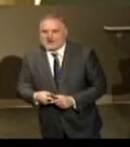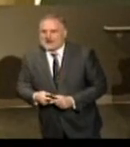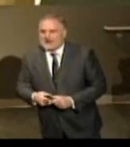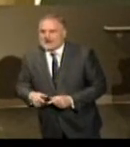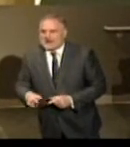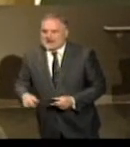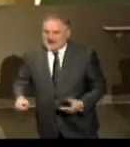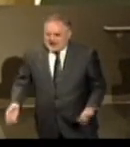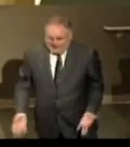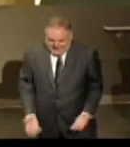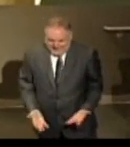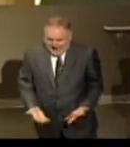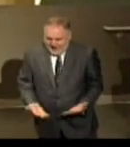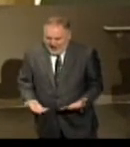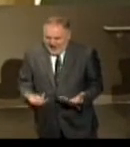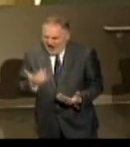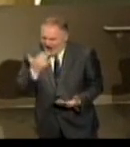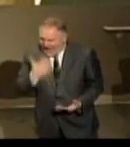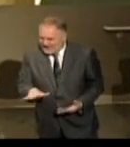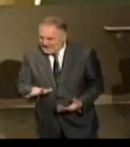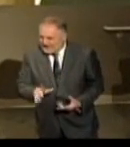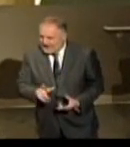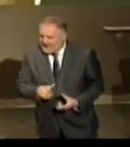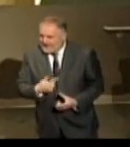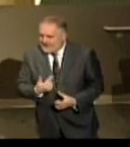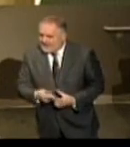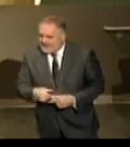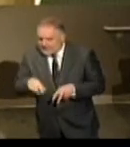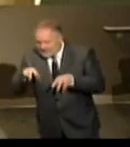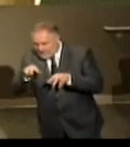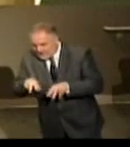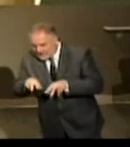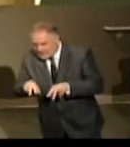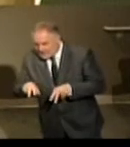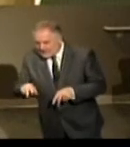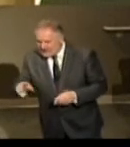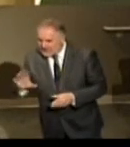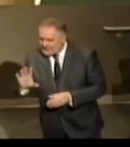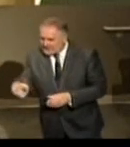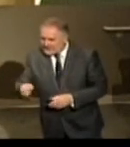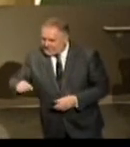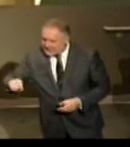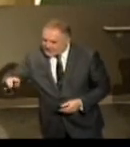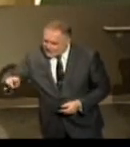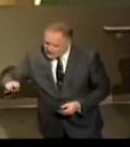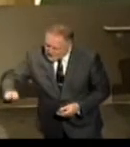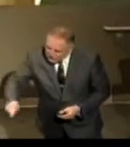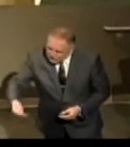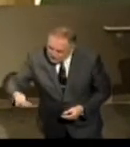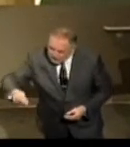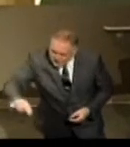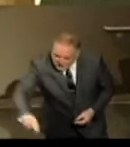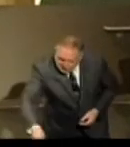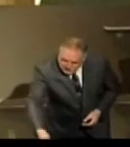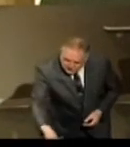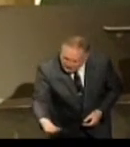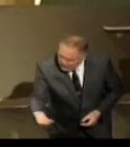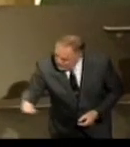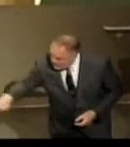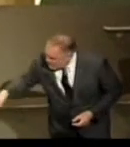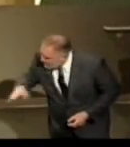fire heated so hot, and every once in a while he'd get up and he'd look, and he'd take something with an instrument. He would scoop the dross out and throw it